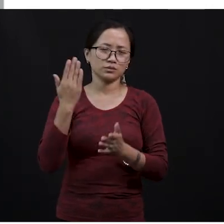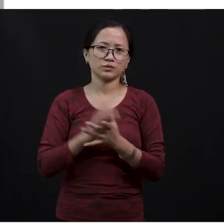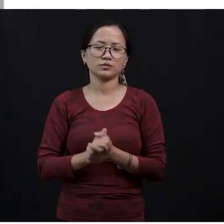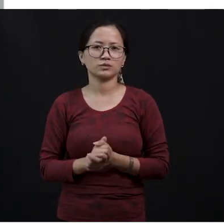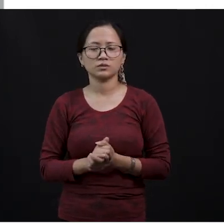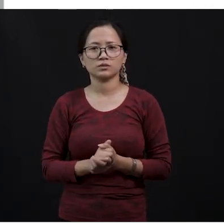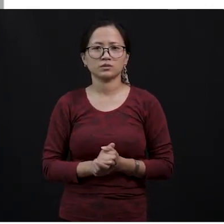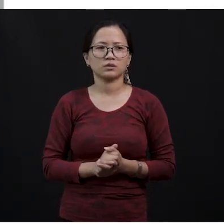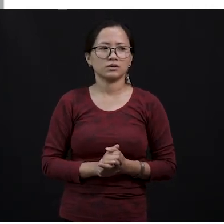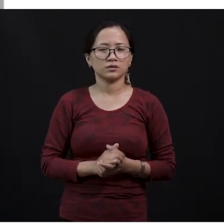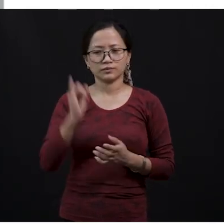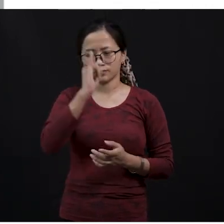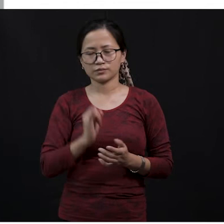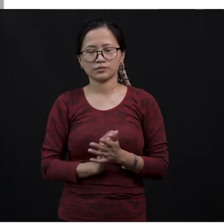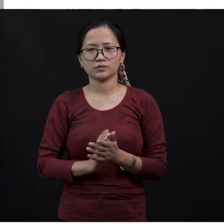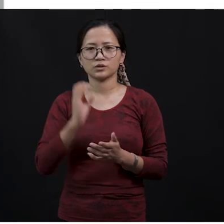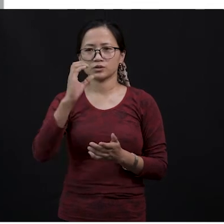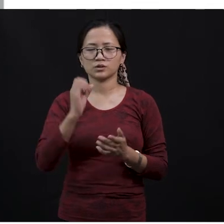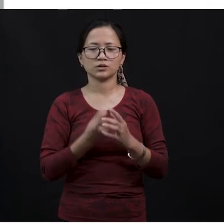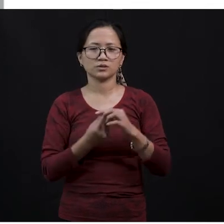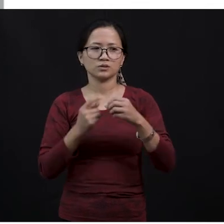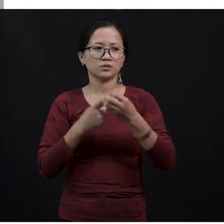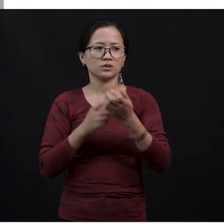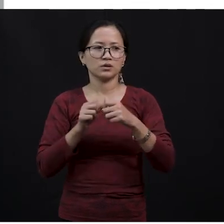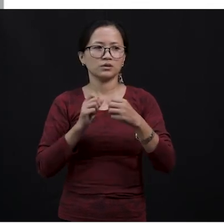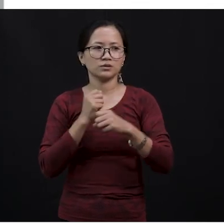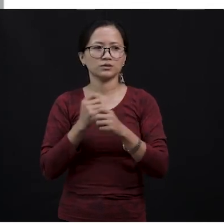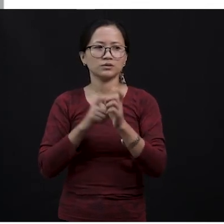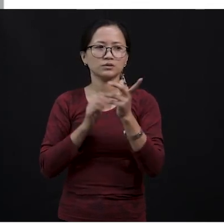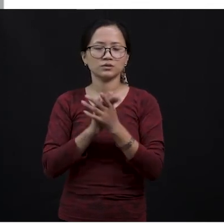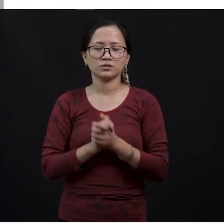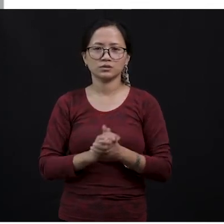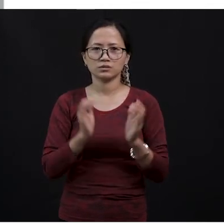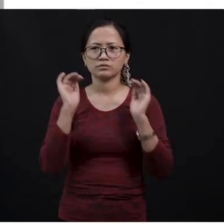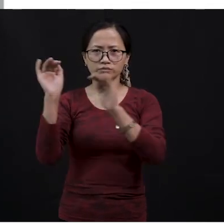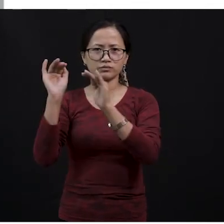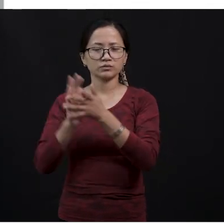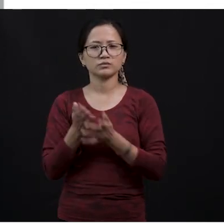ruler became weak because the clergy was not supporting. So he started